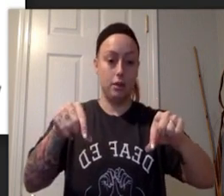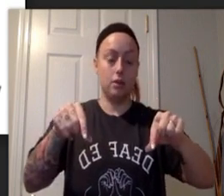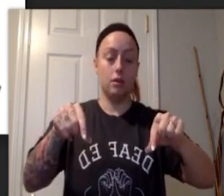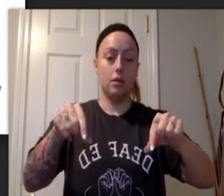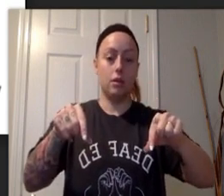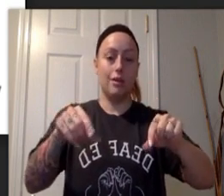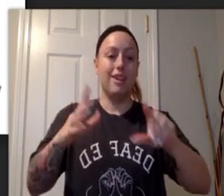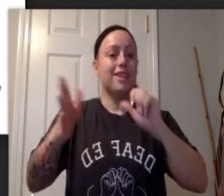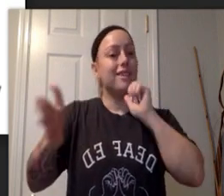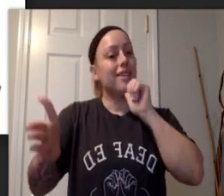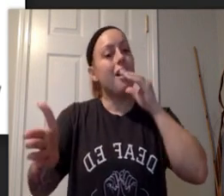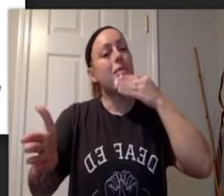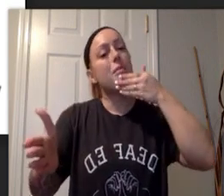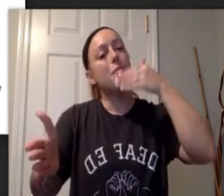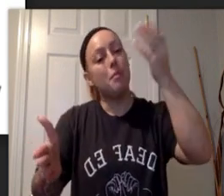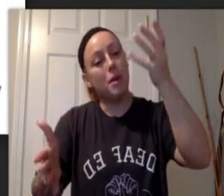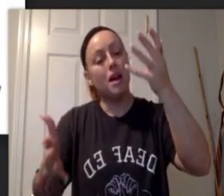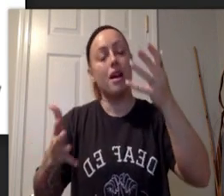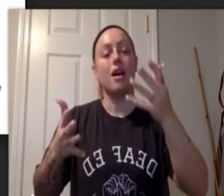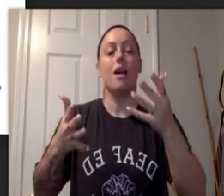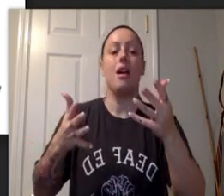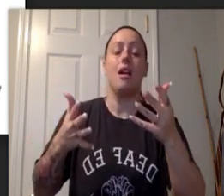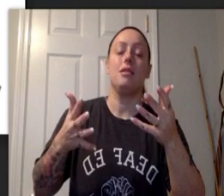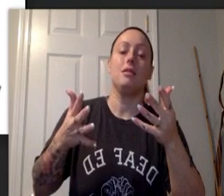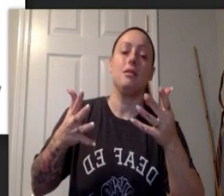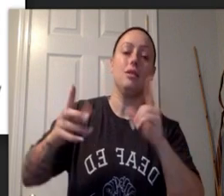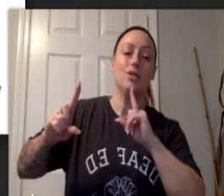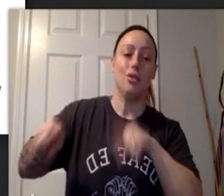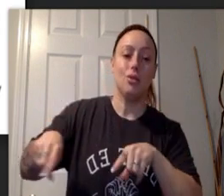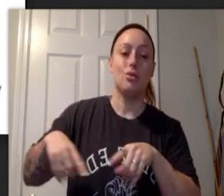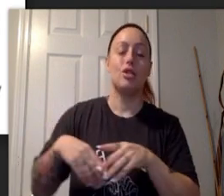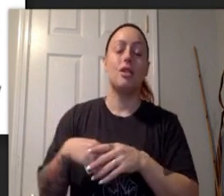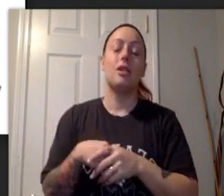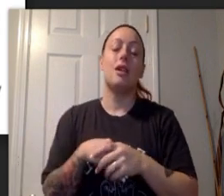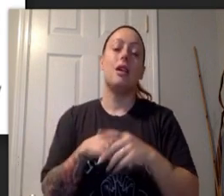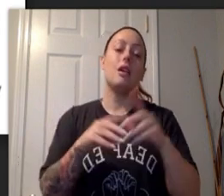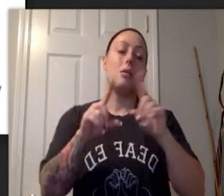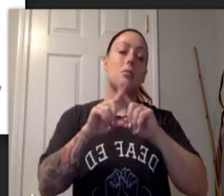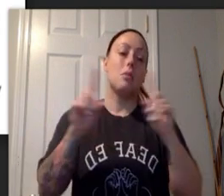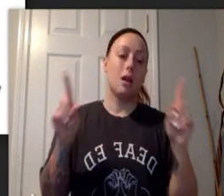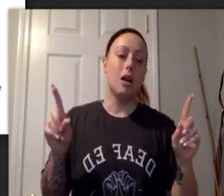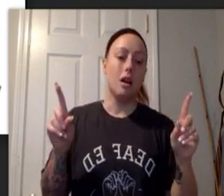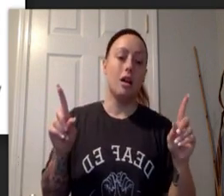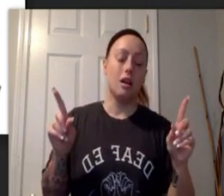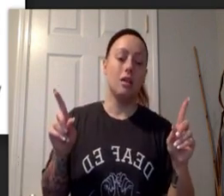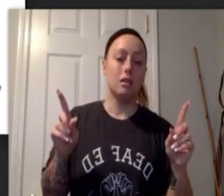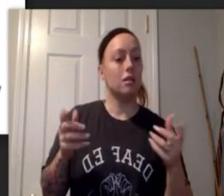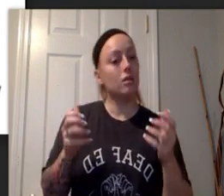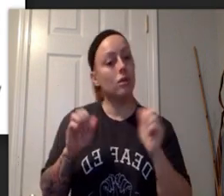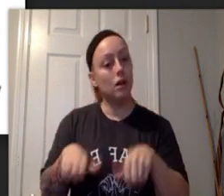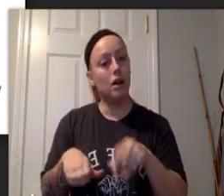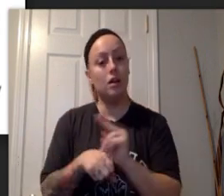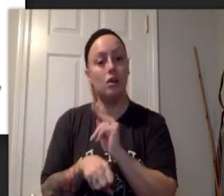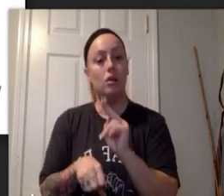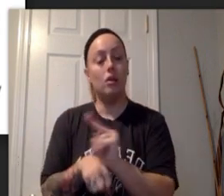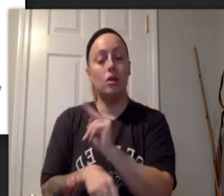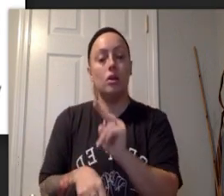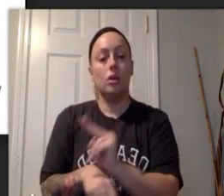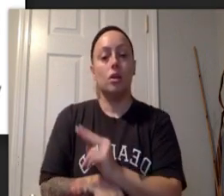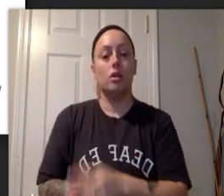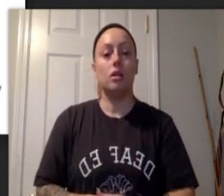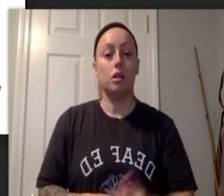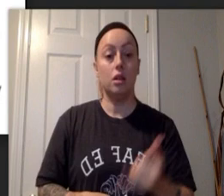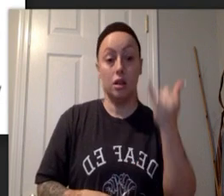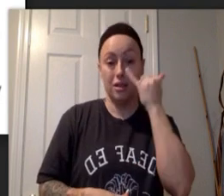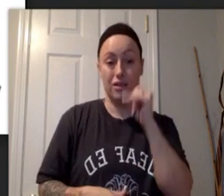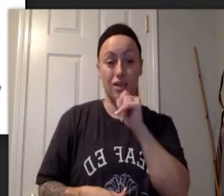not like the best solution, the best preventative thing, but they are a tool, right? So most organizations, and if you are not sure